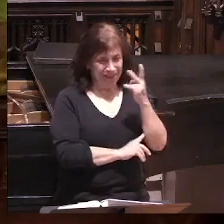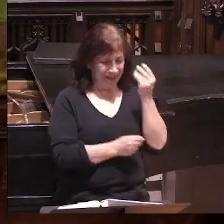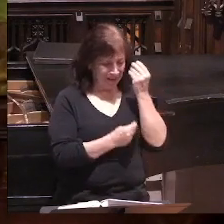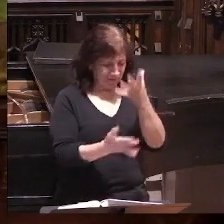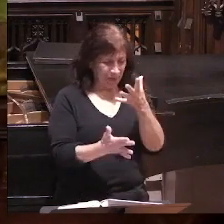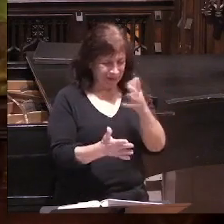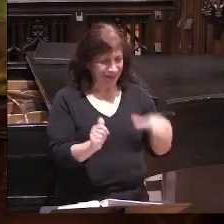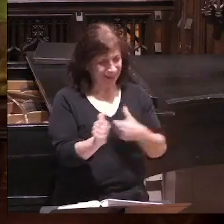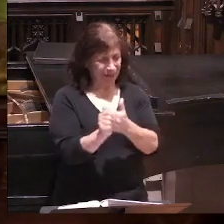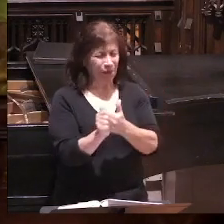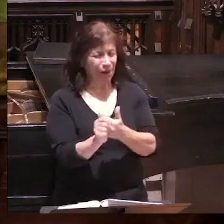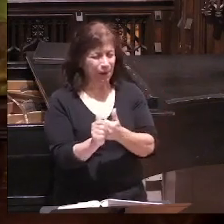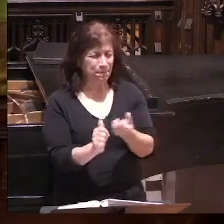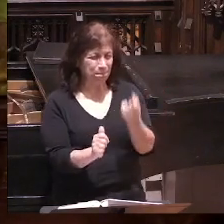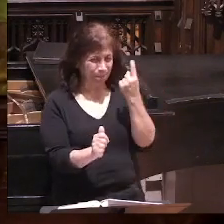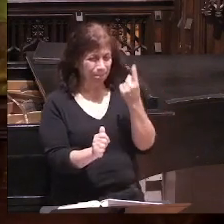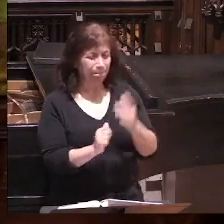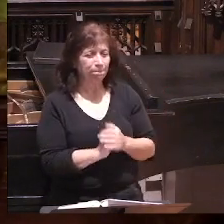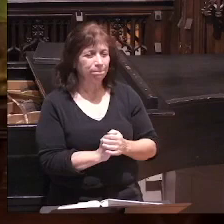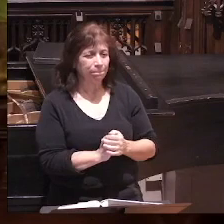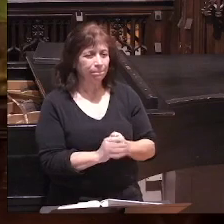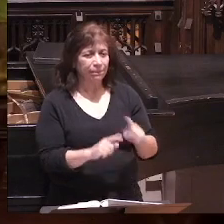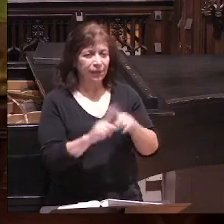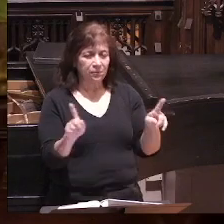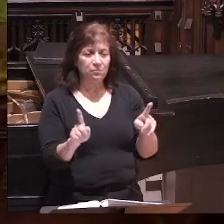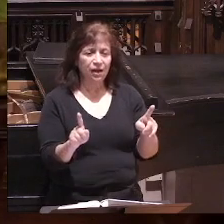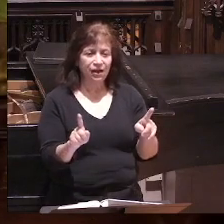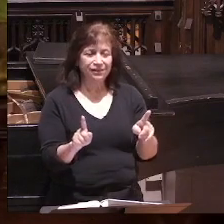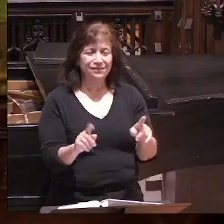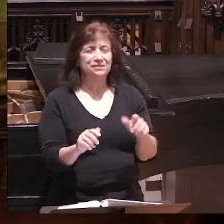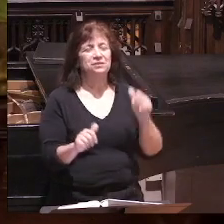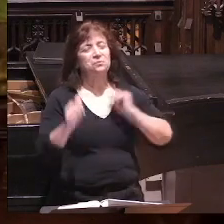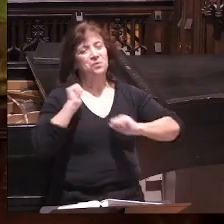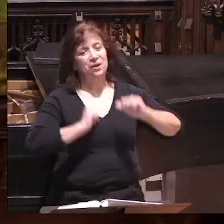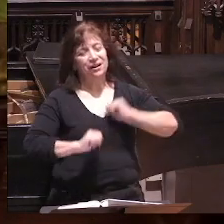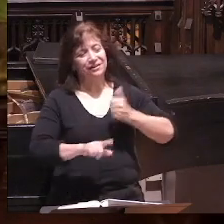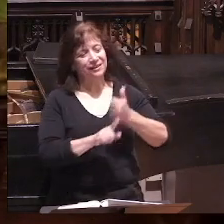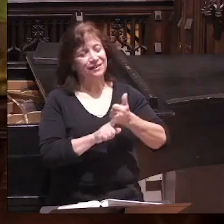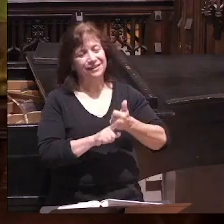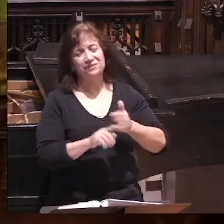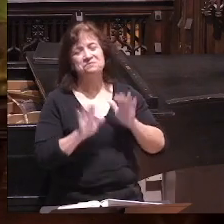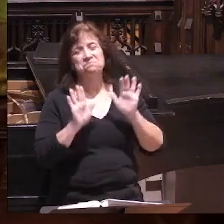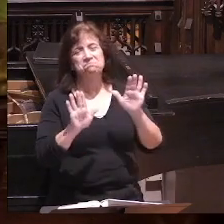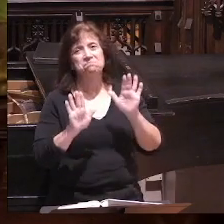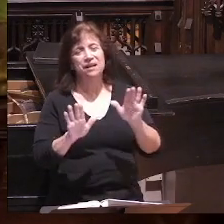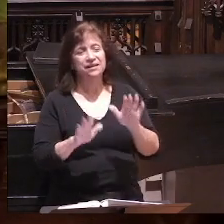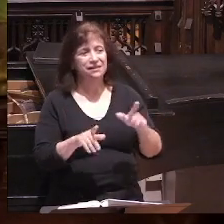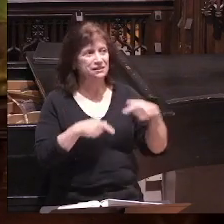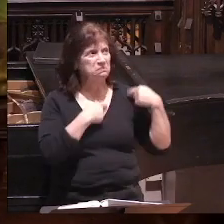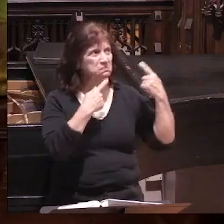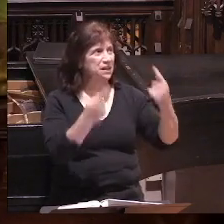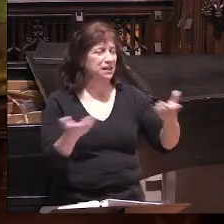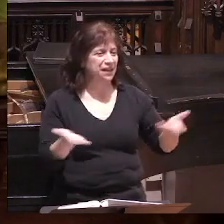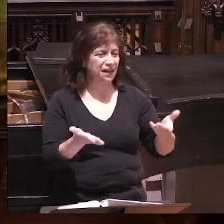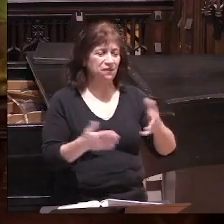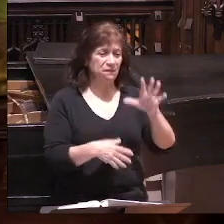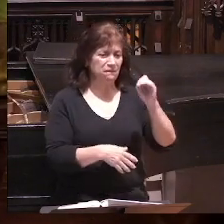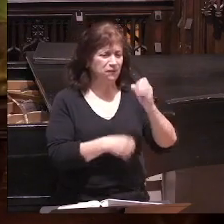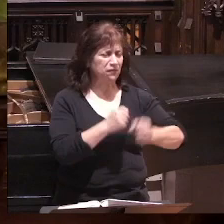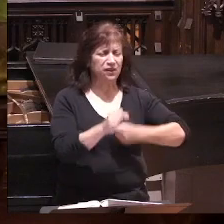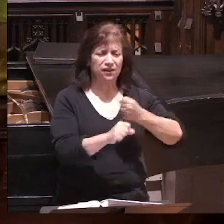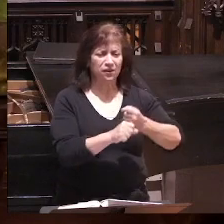speed. But it's an amazing production. It's been happening for 50 plus